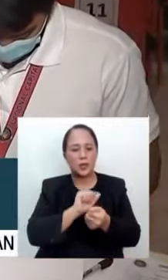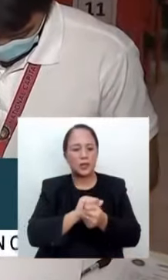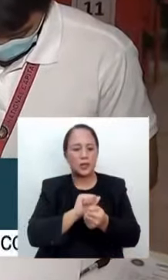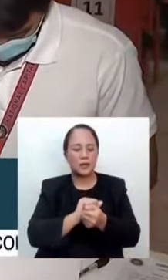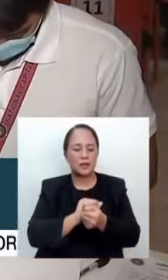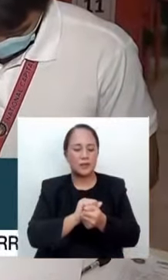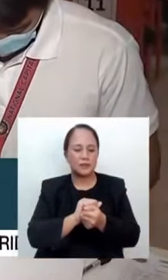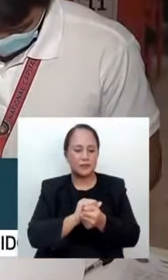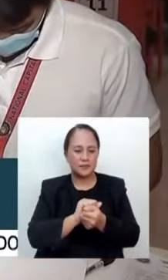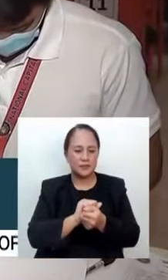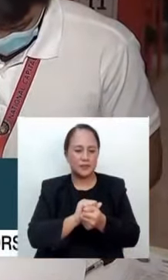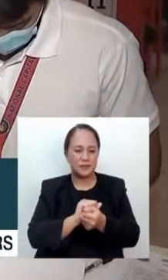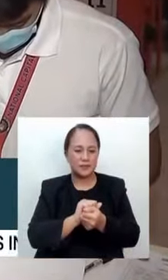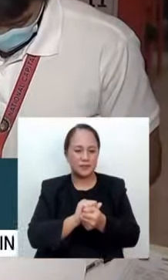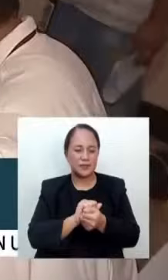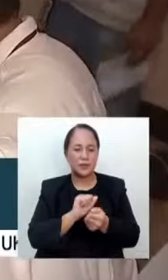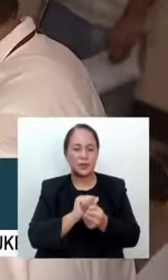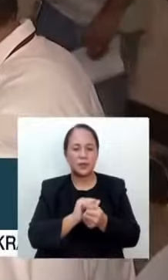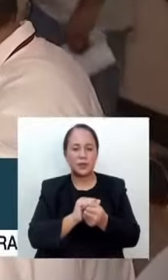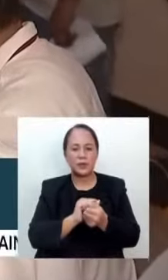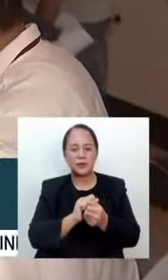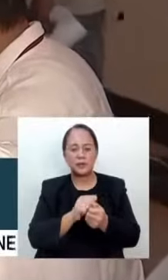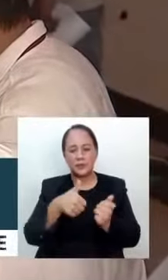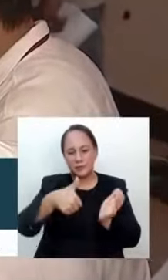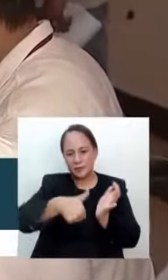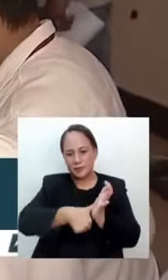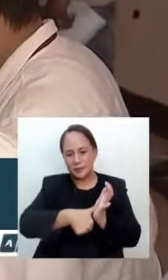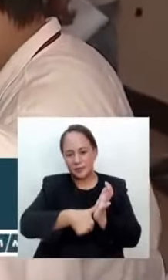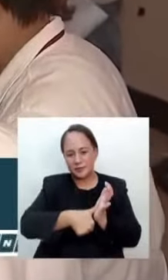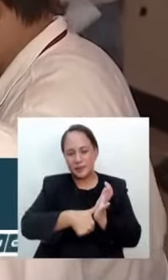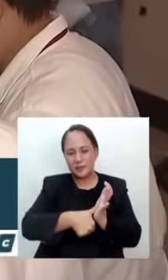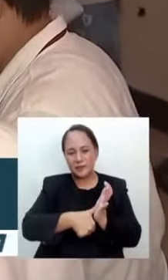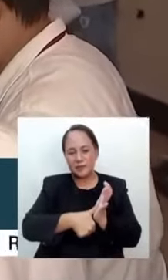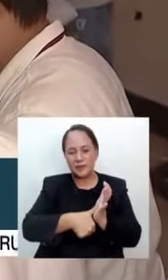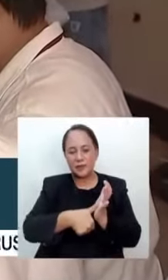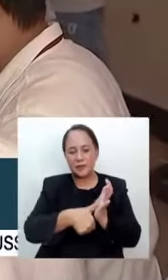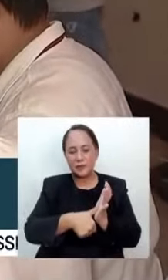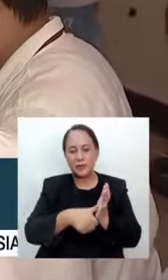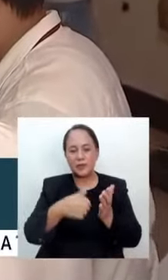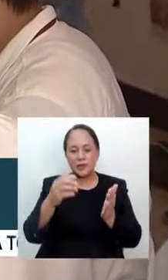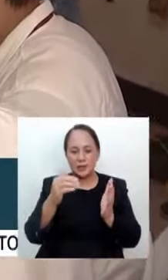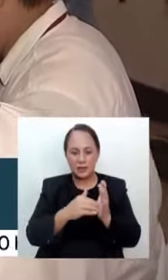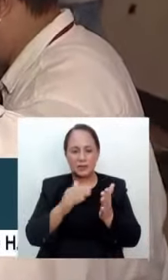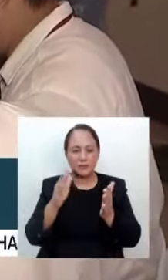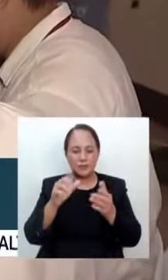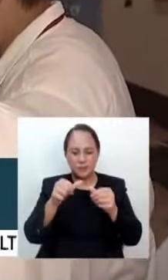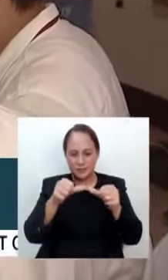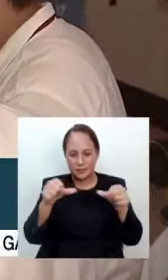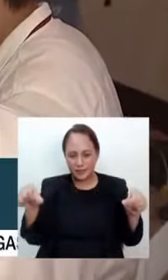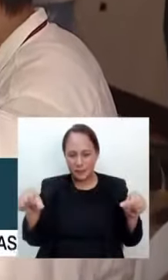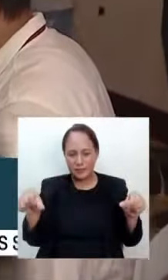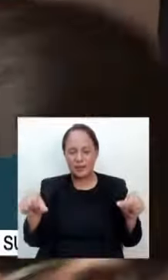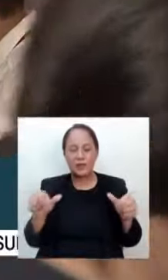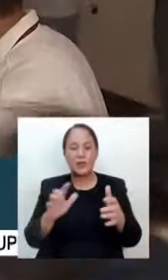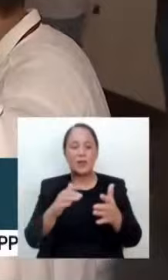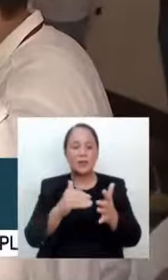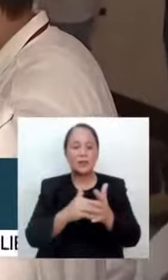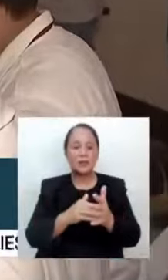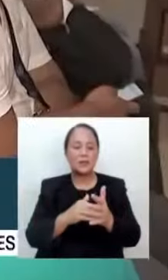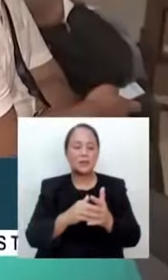with the part or with the stub with my thumb mark, and then seal that envelope again with the paper seal, and then transfer